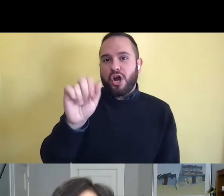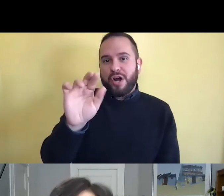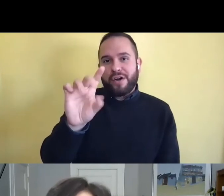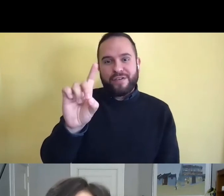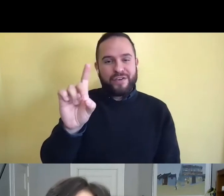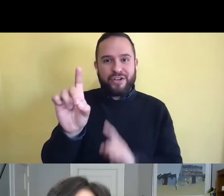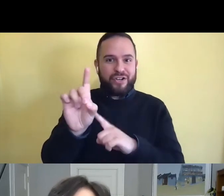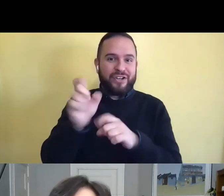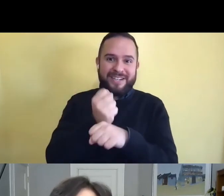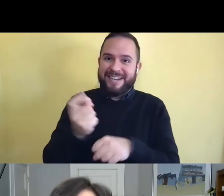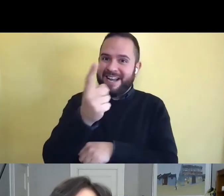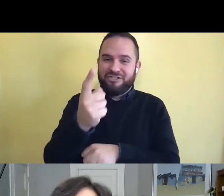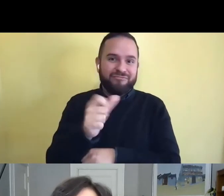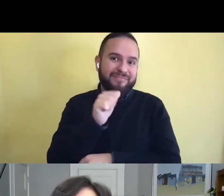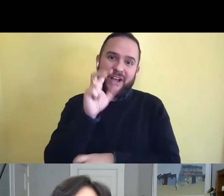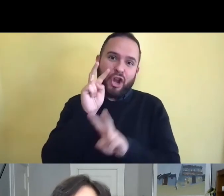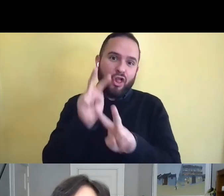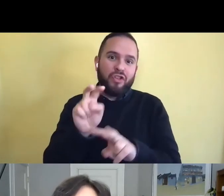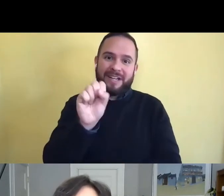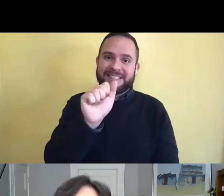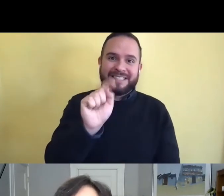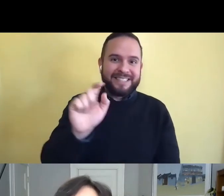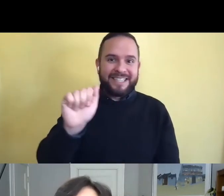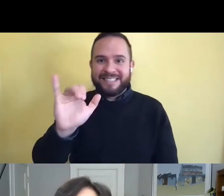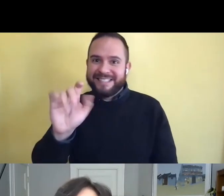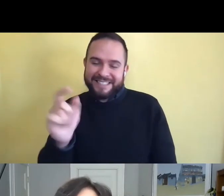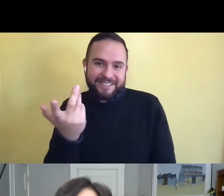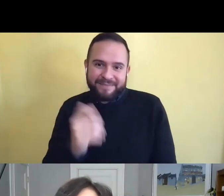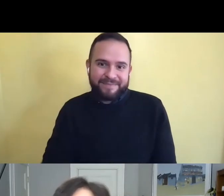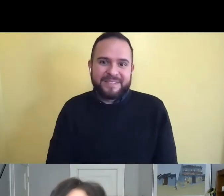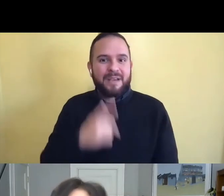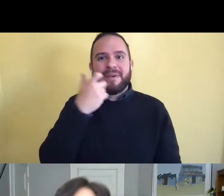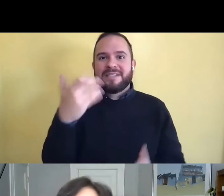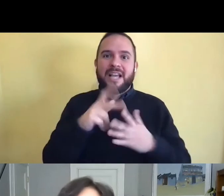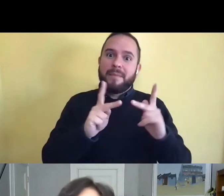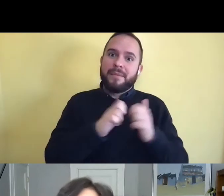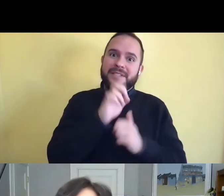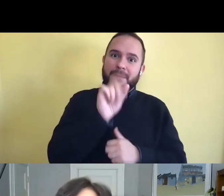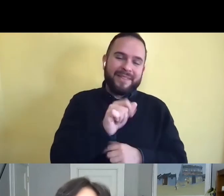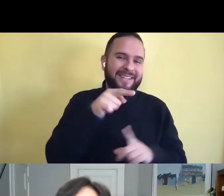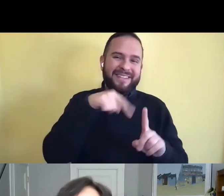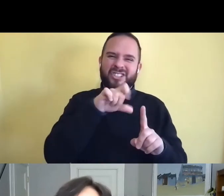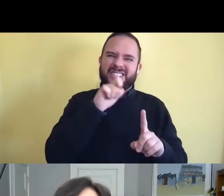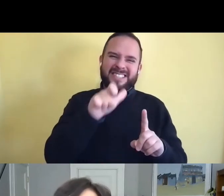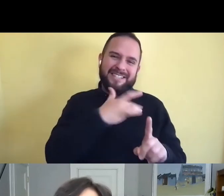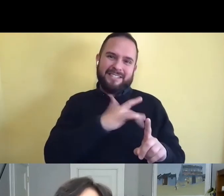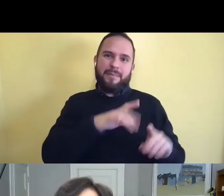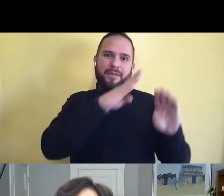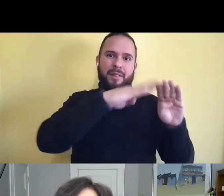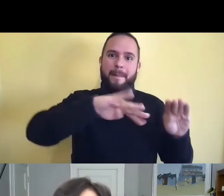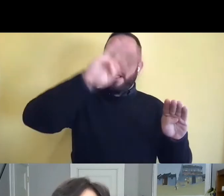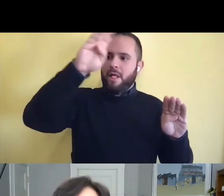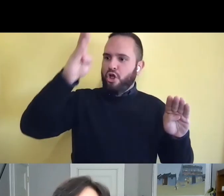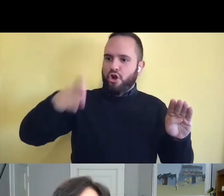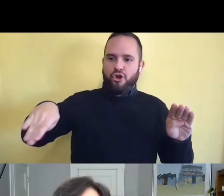as a standard test. And we know that a lot of time people with disability are not in the bell curve in the standard. In my way of thinking,